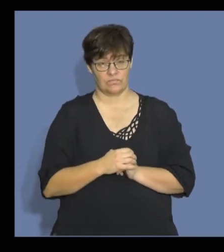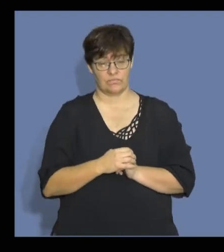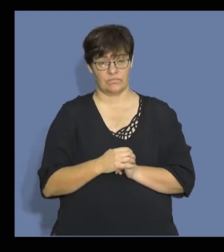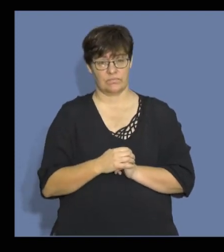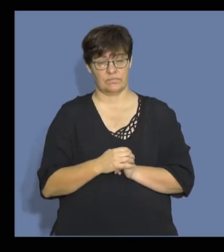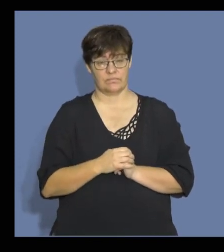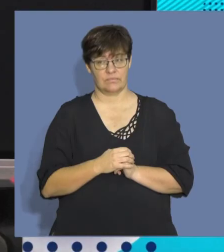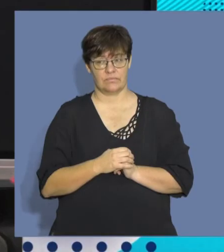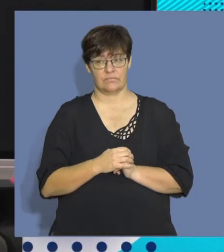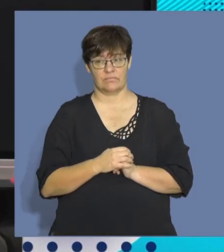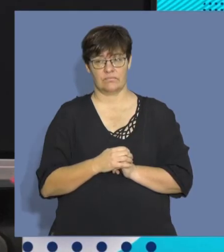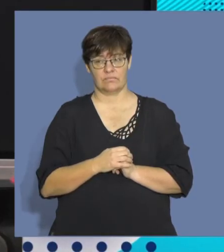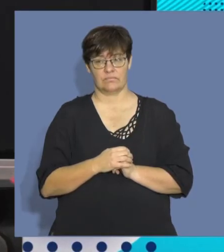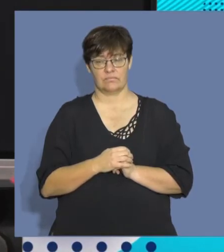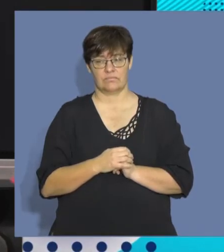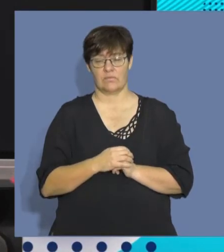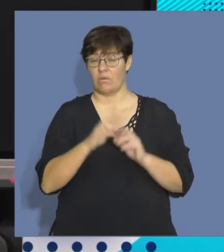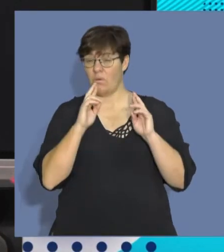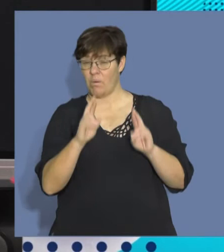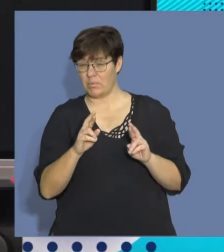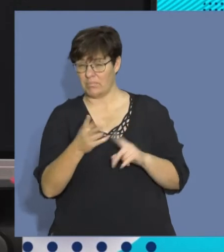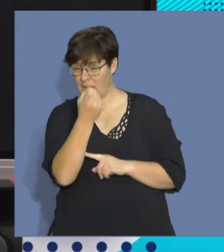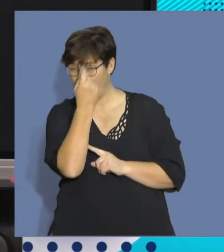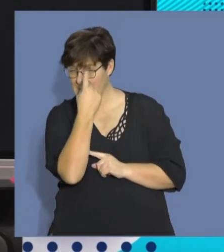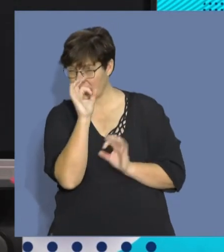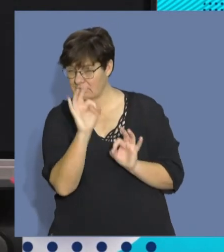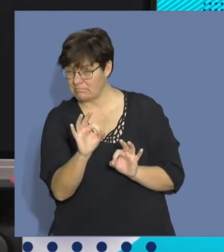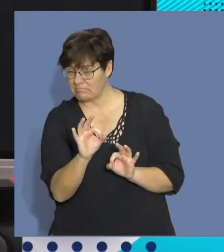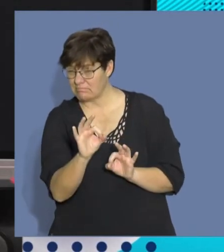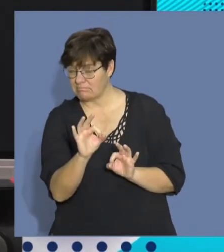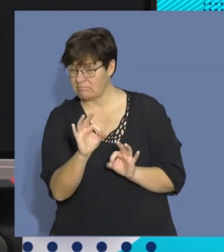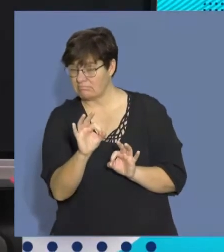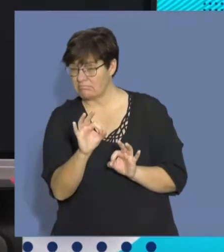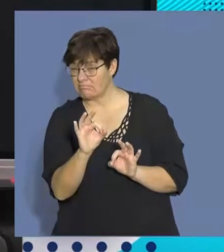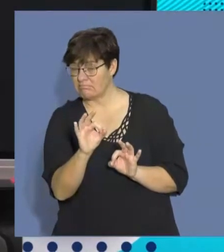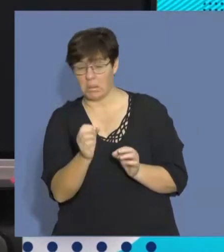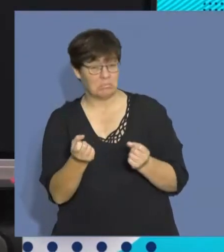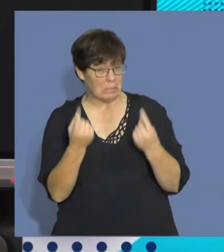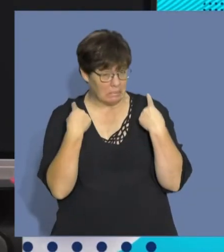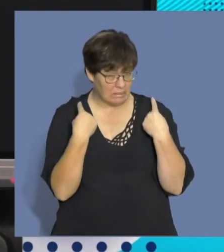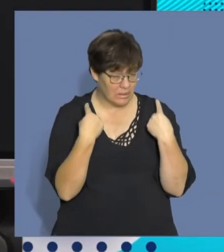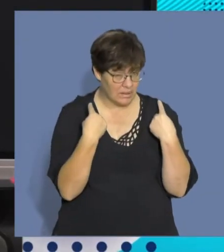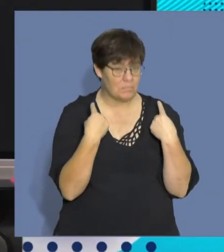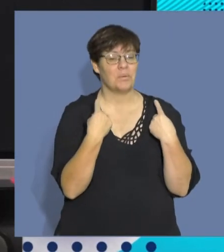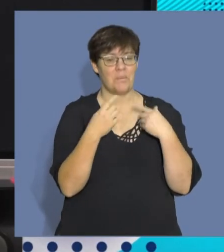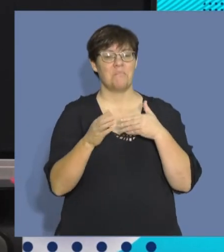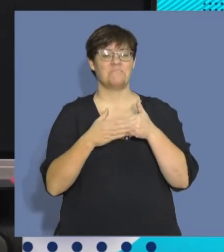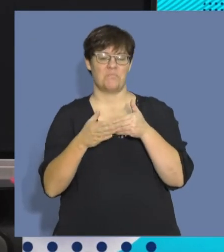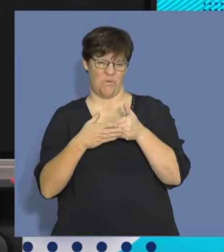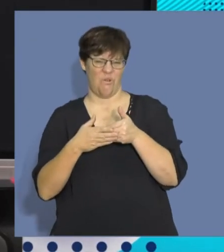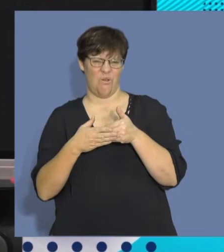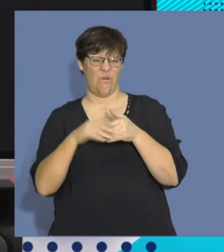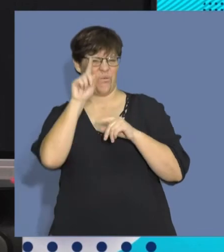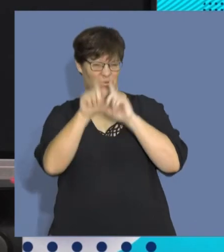16,02. Now, I hope everybody understood that. If you didn't, we are going to do similar